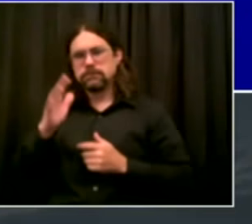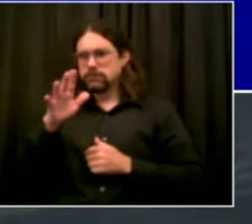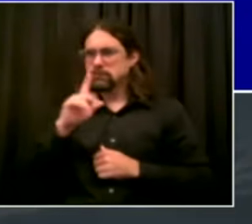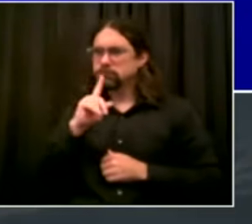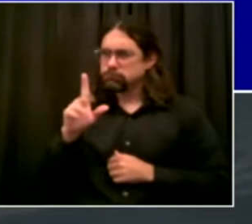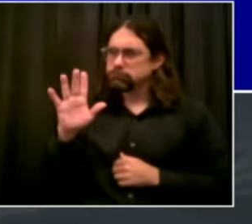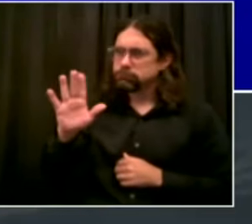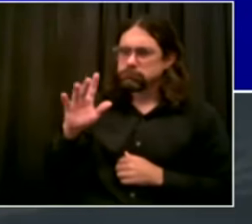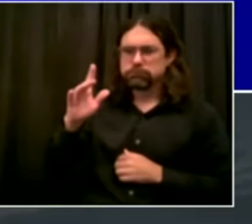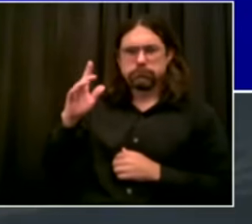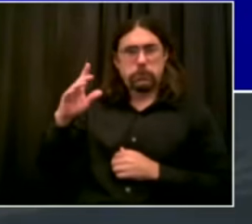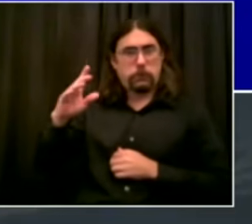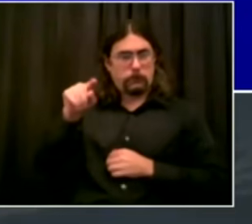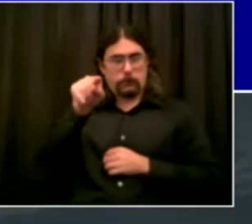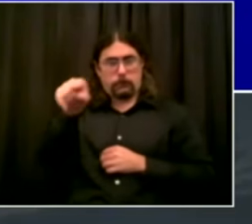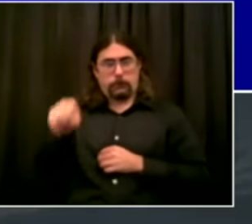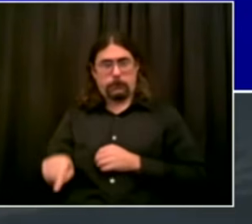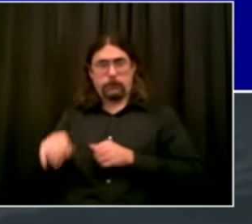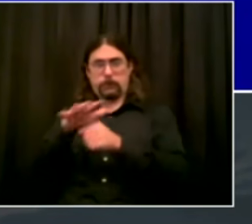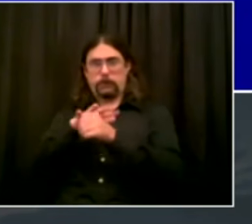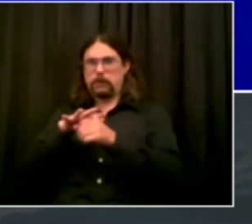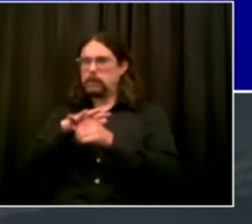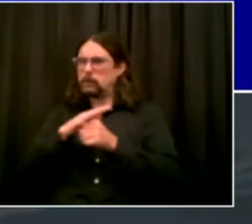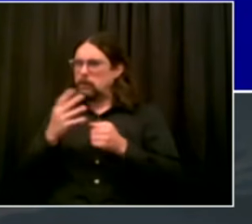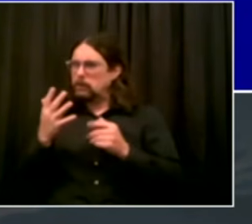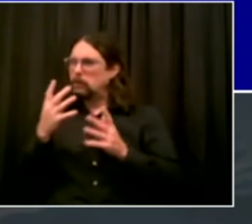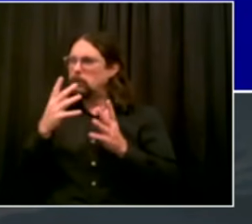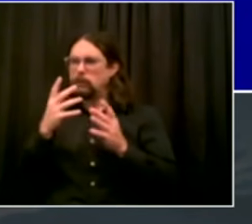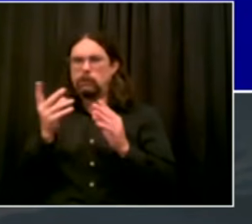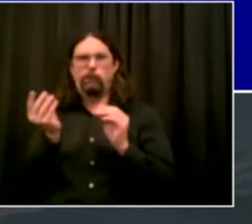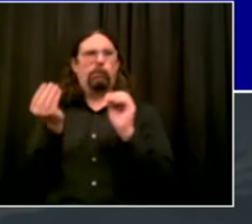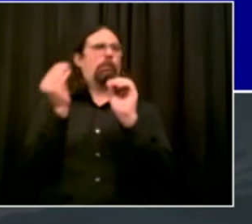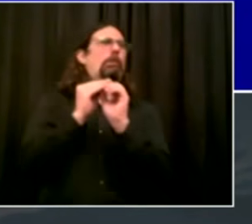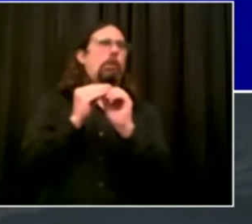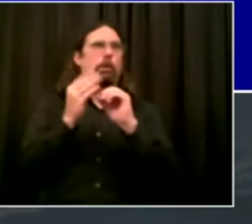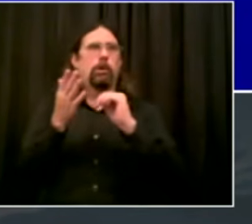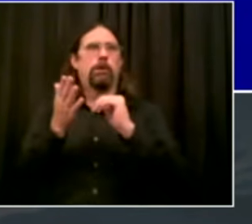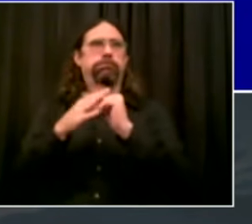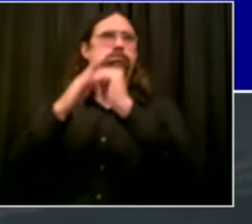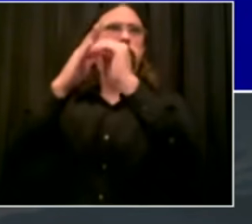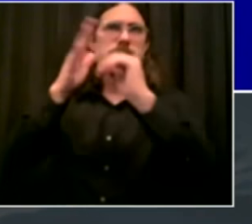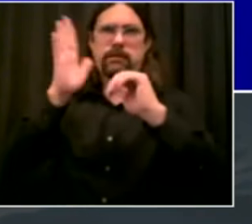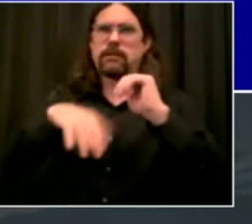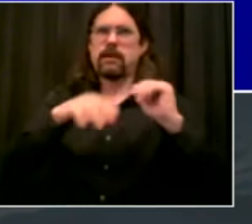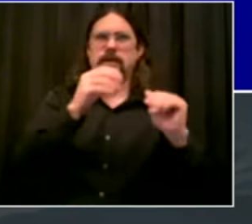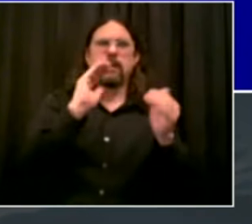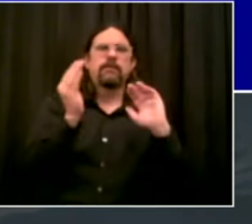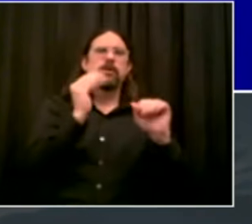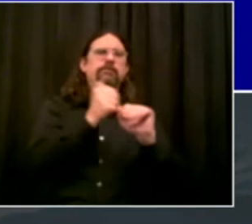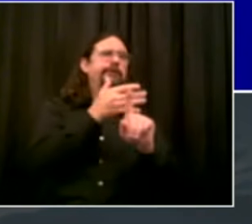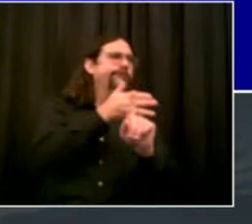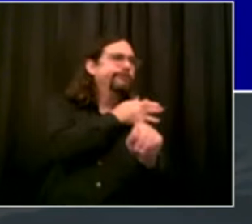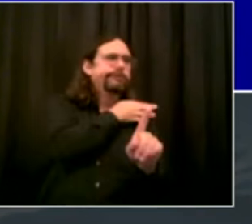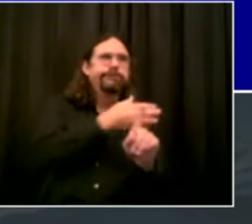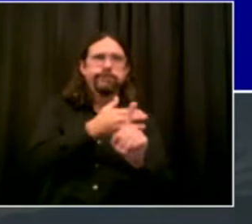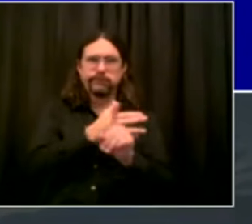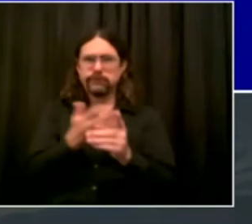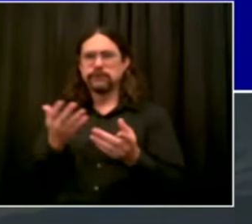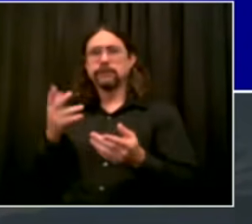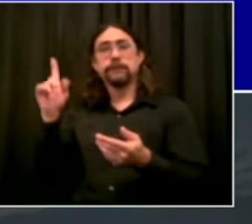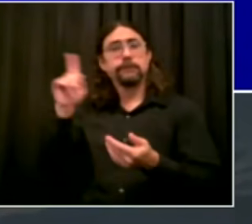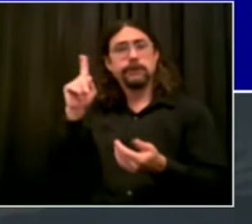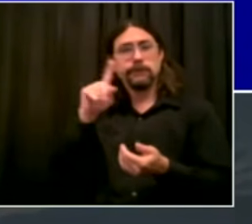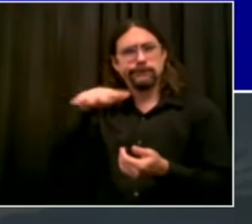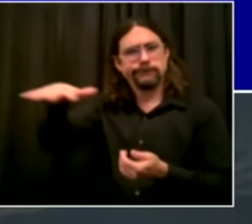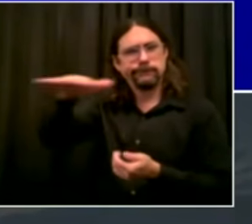some of the neighborhoods, including Midwood, Borough Park, and Bensonhurst. We see now that